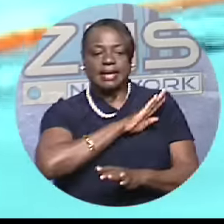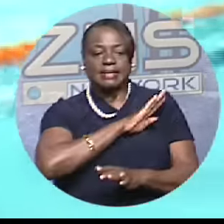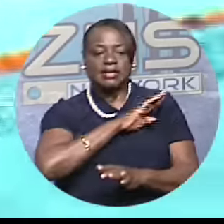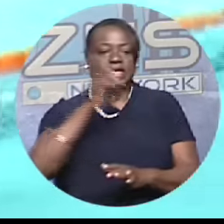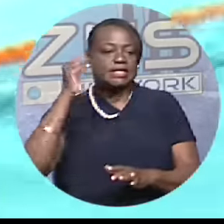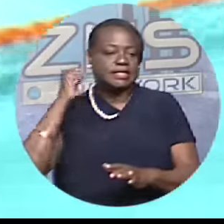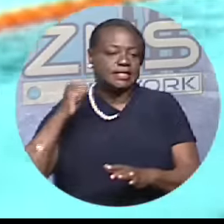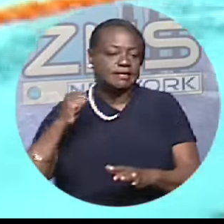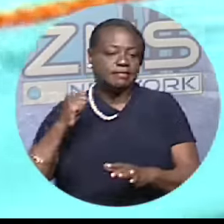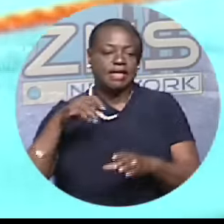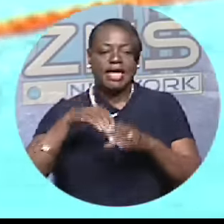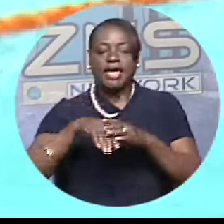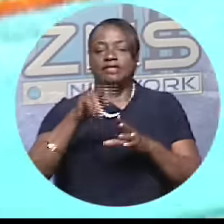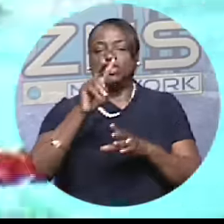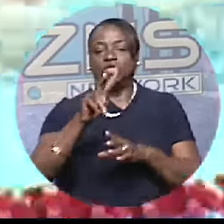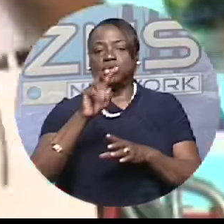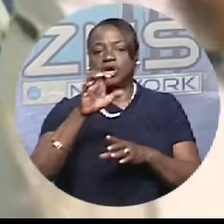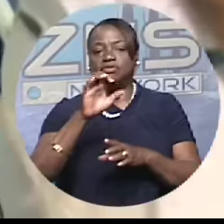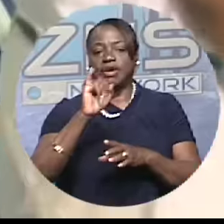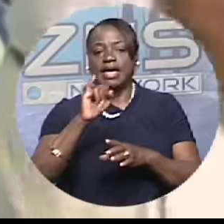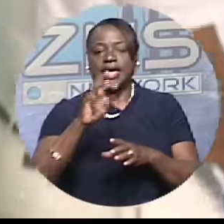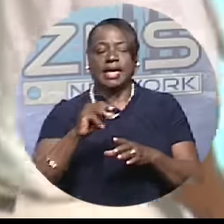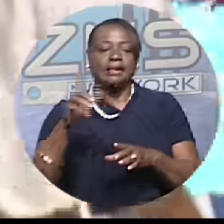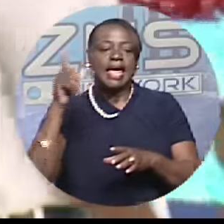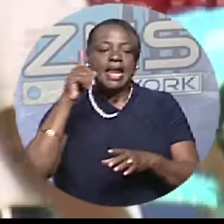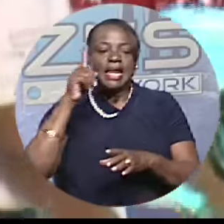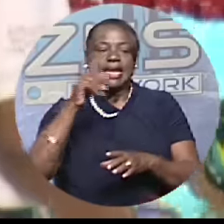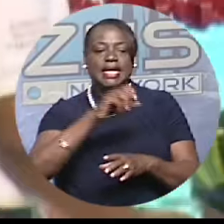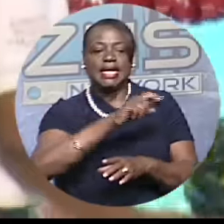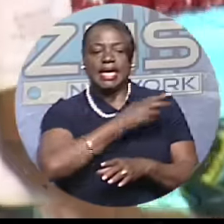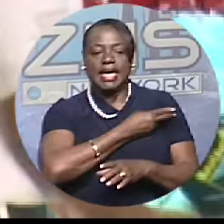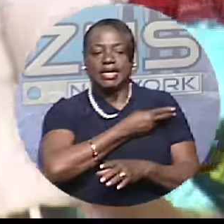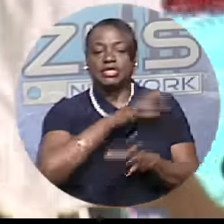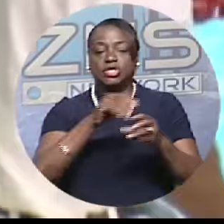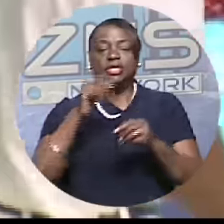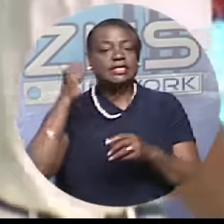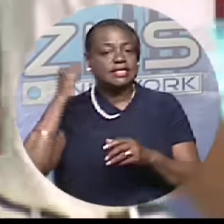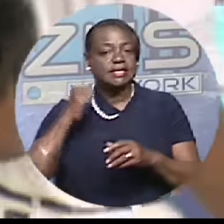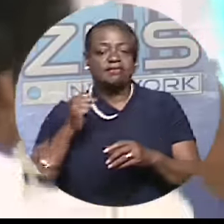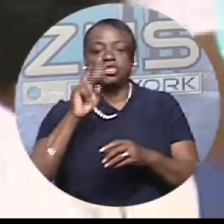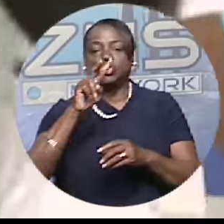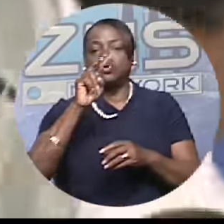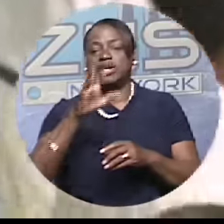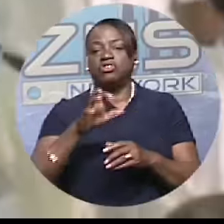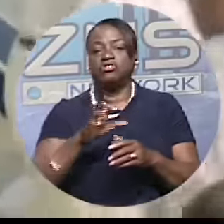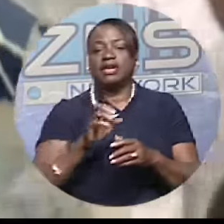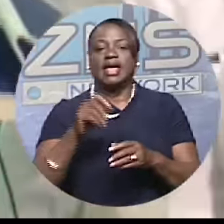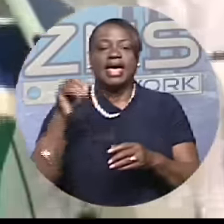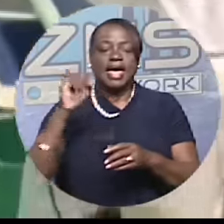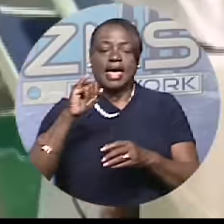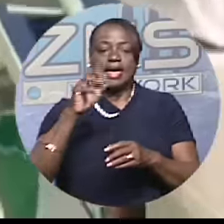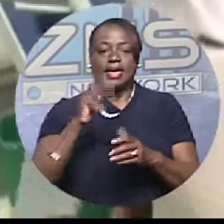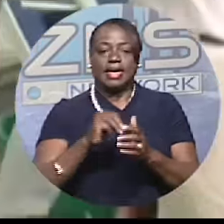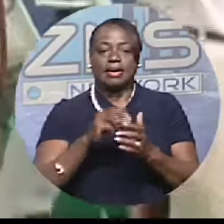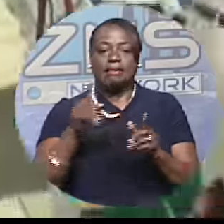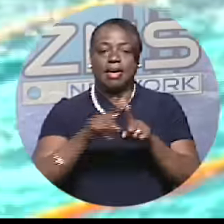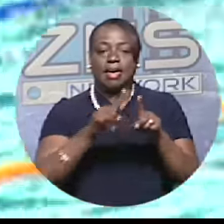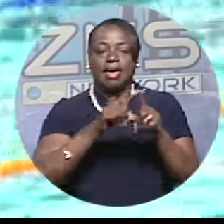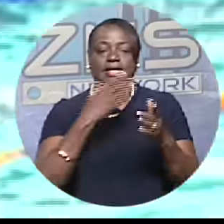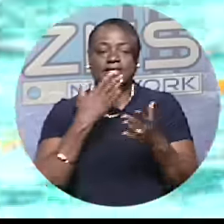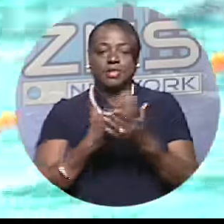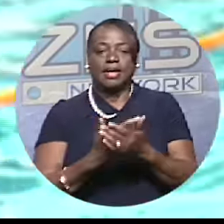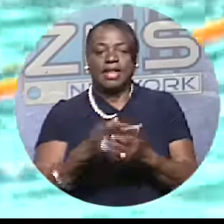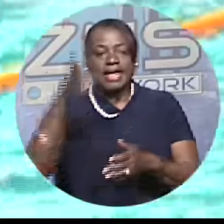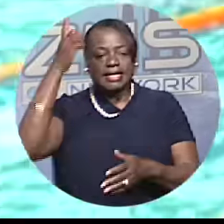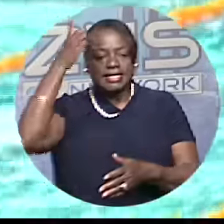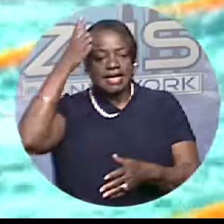boys 200 IM. Lily Higgs took silver in the 200 IM and the 15 to 17 girls as well.